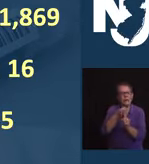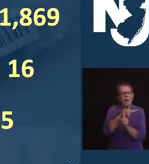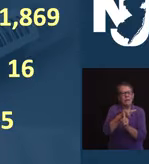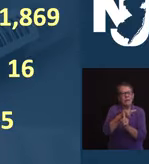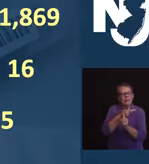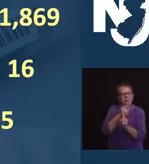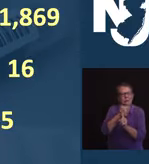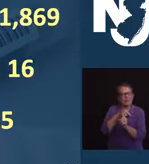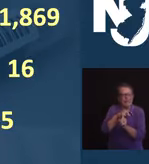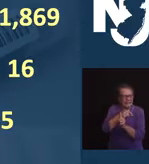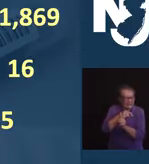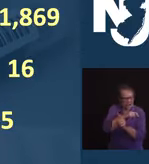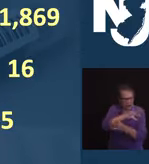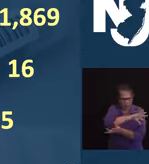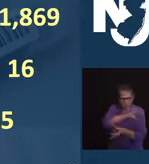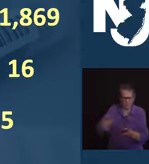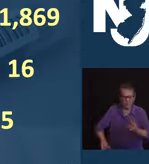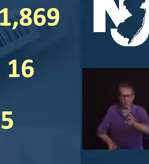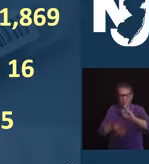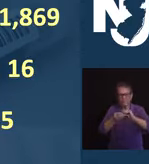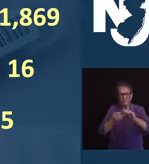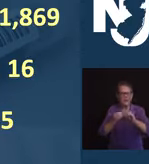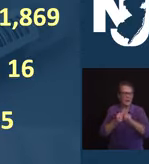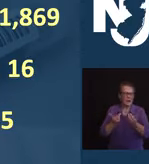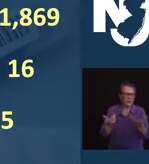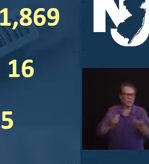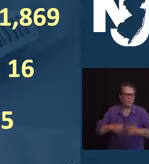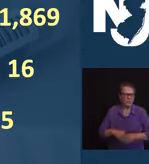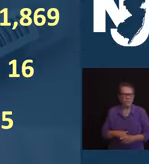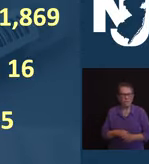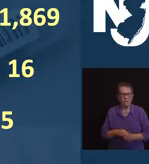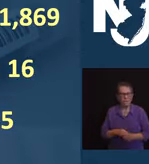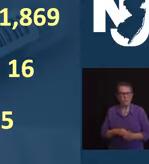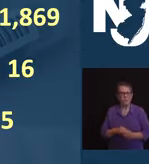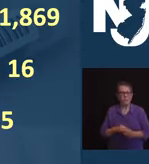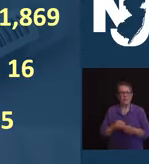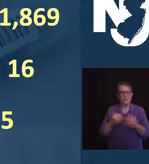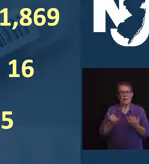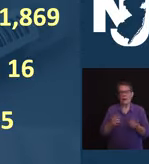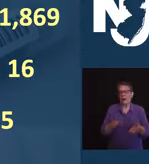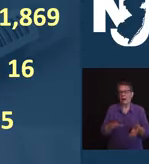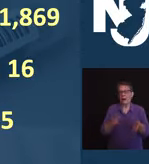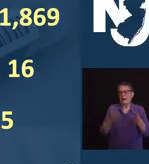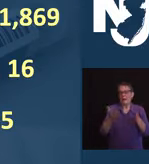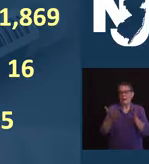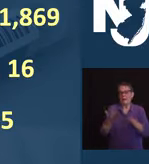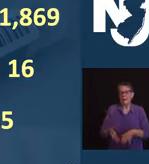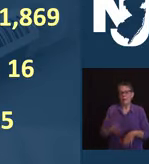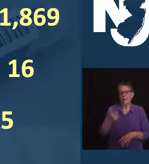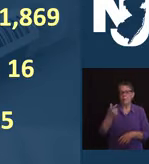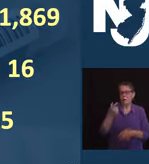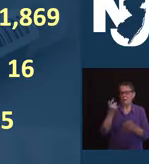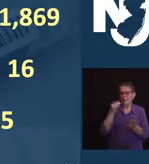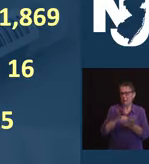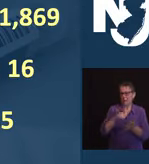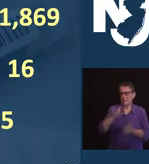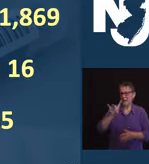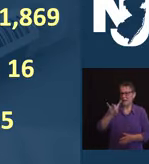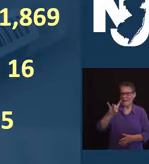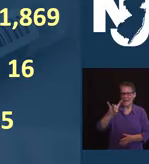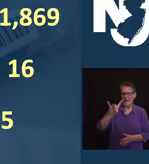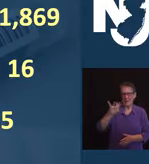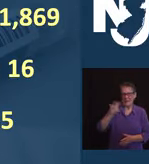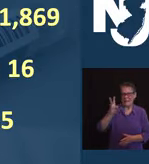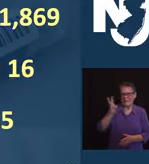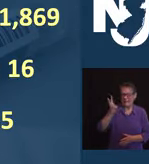total of 21,869, with another 2,535 probable deaths. Let's take a couple